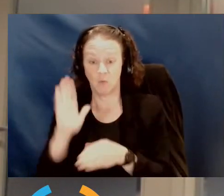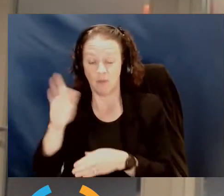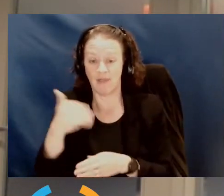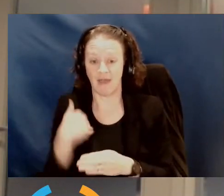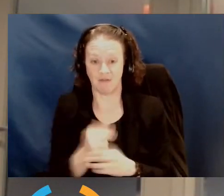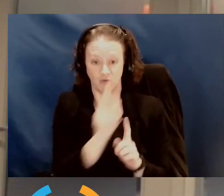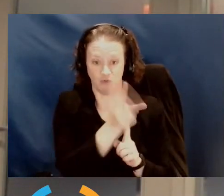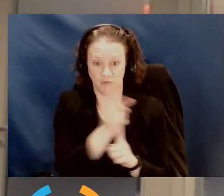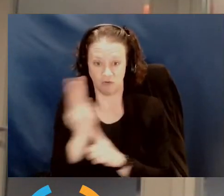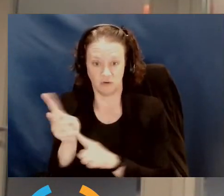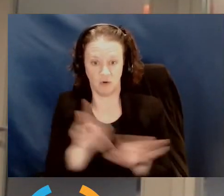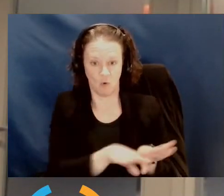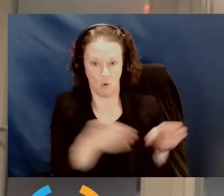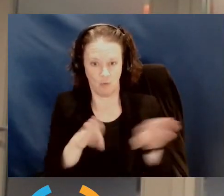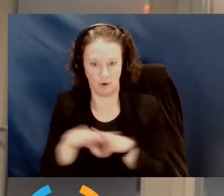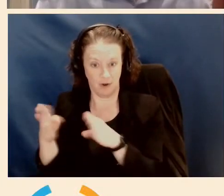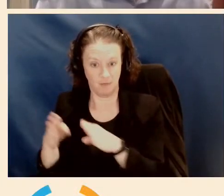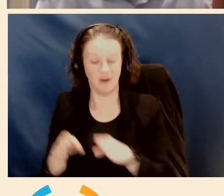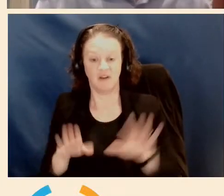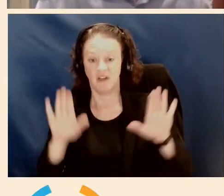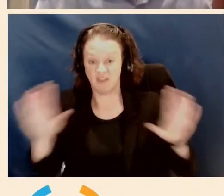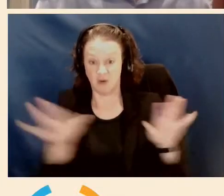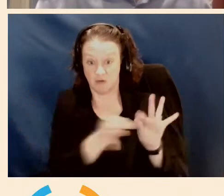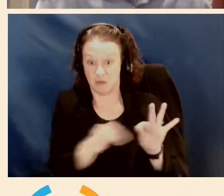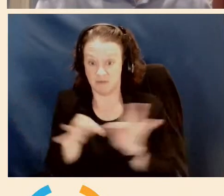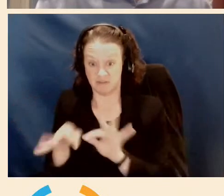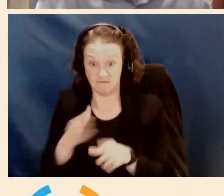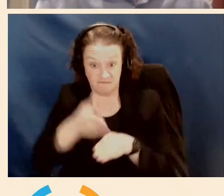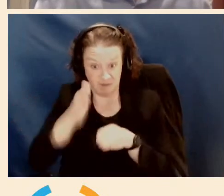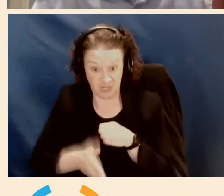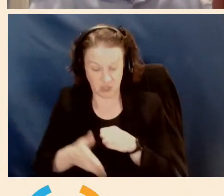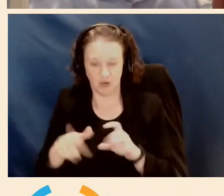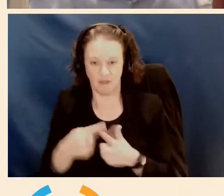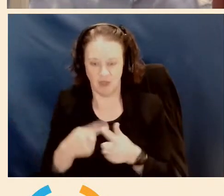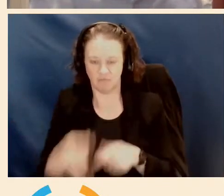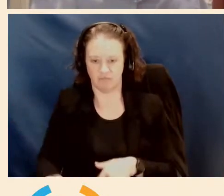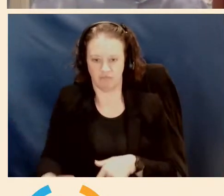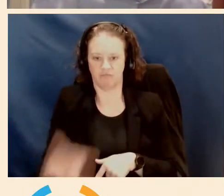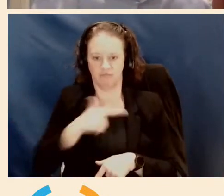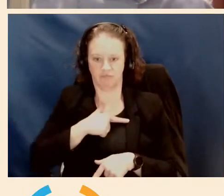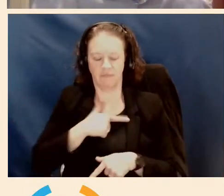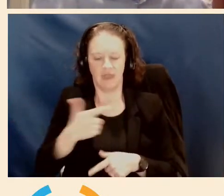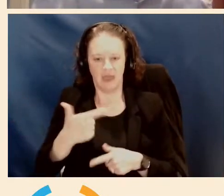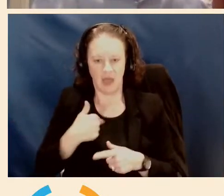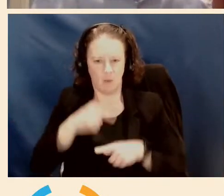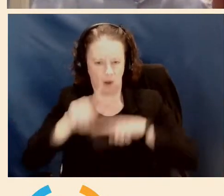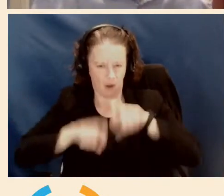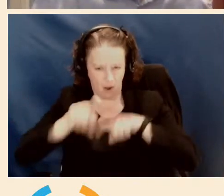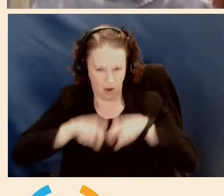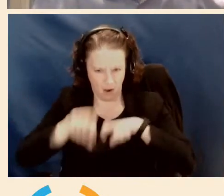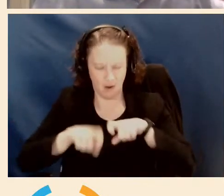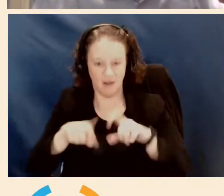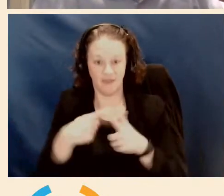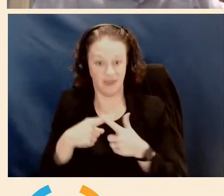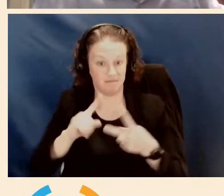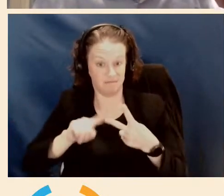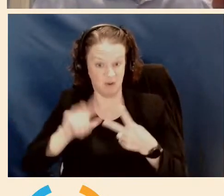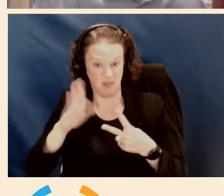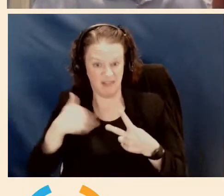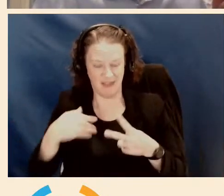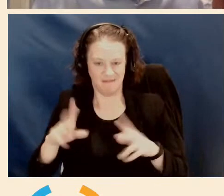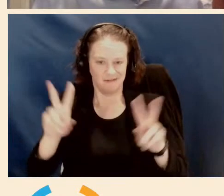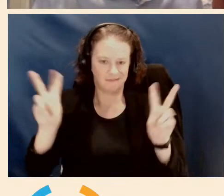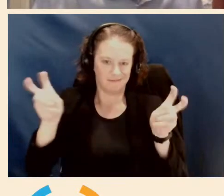have concluded, we'll move on to my questions for the candidates, which includes a lightning round. Once my questions have concluded, the candidates